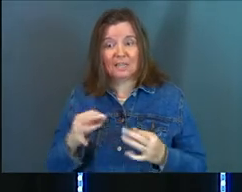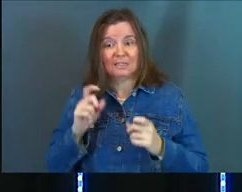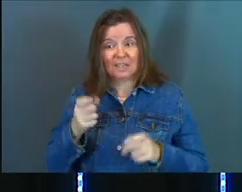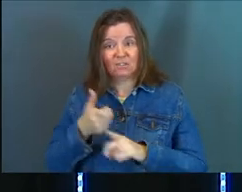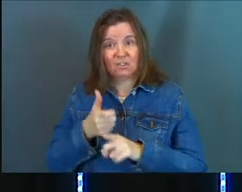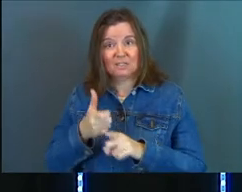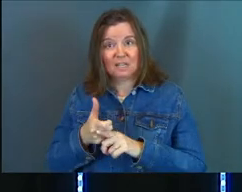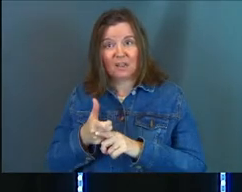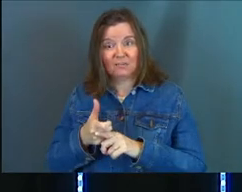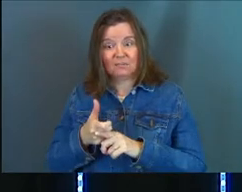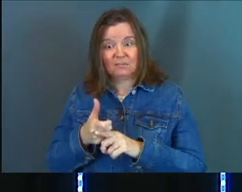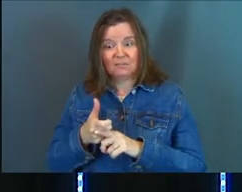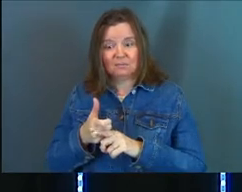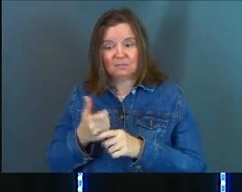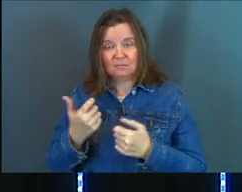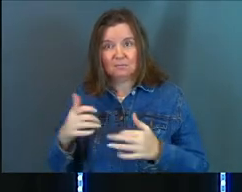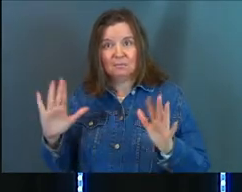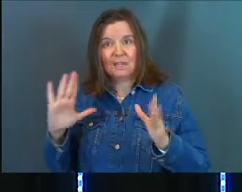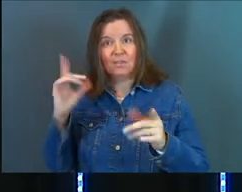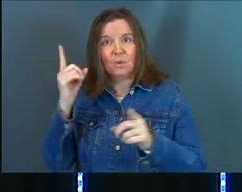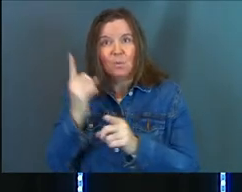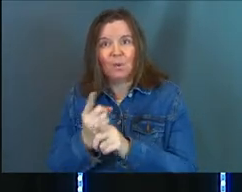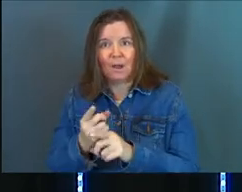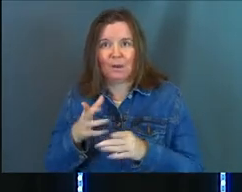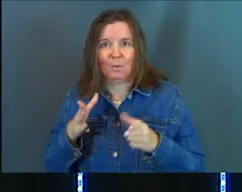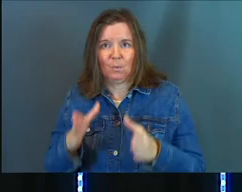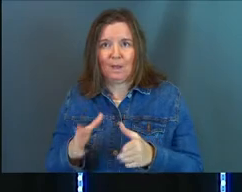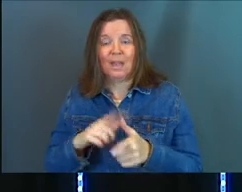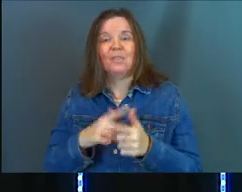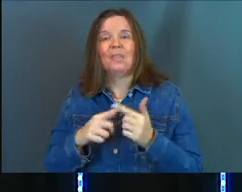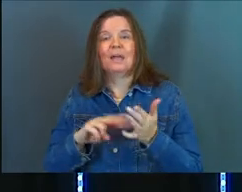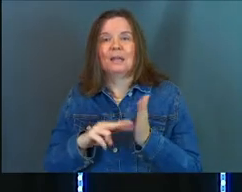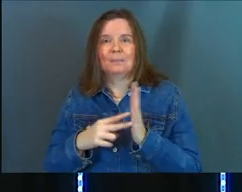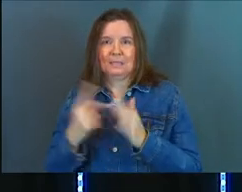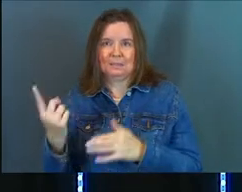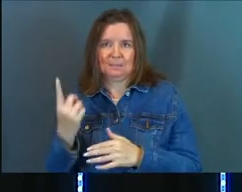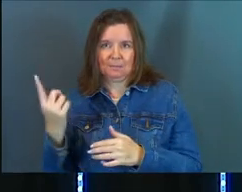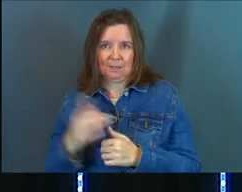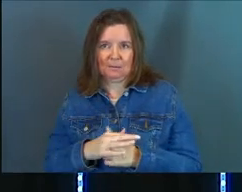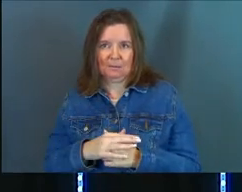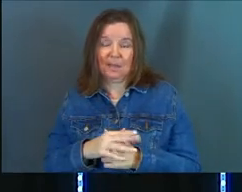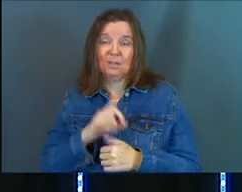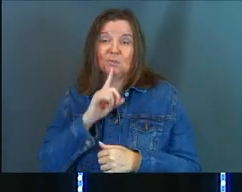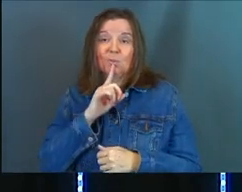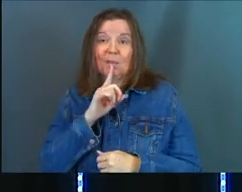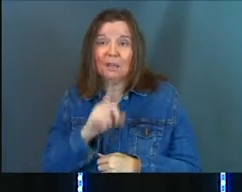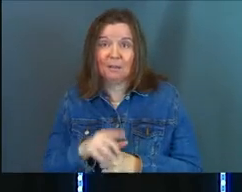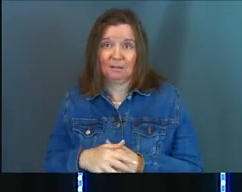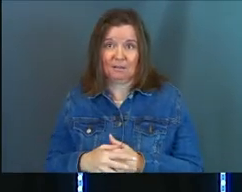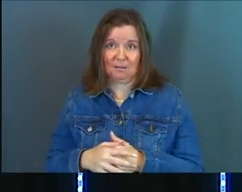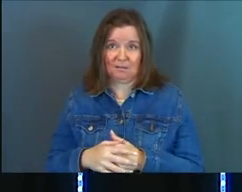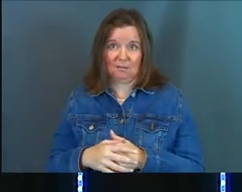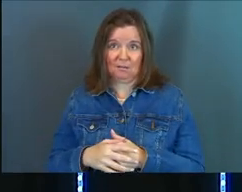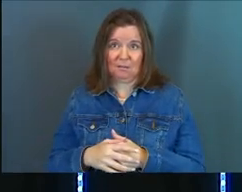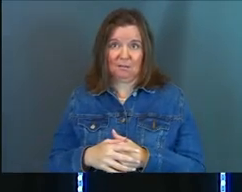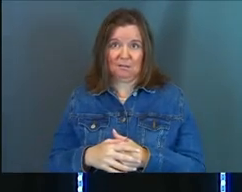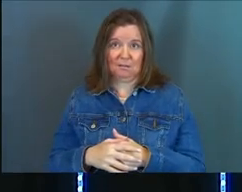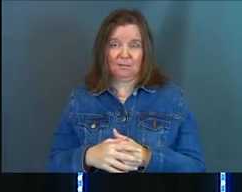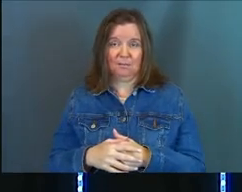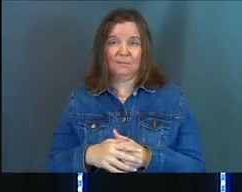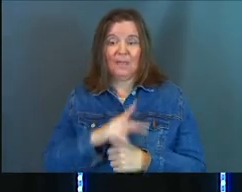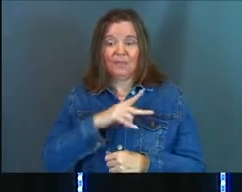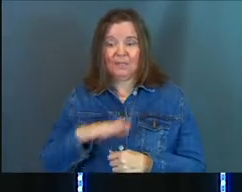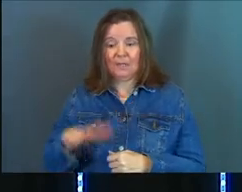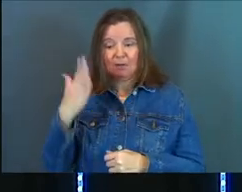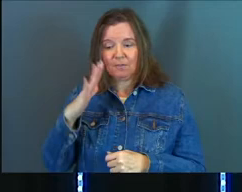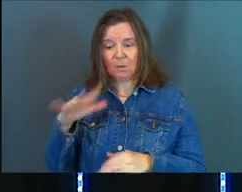to give herself away in the right way. And then it means something, and it's real. And the